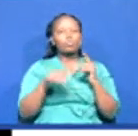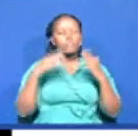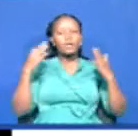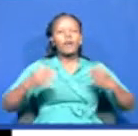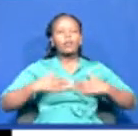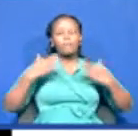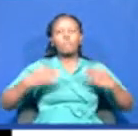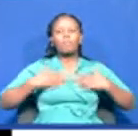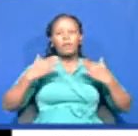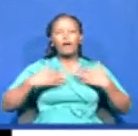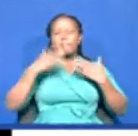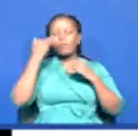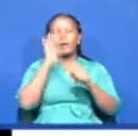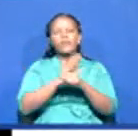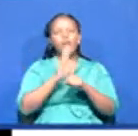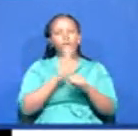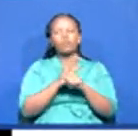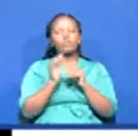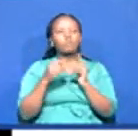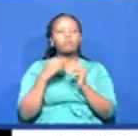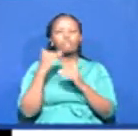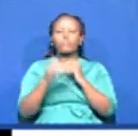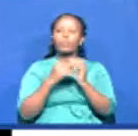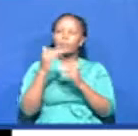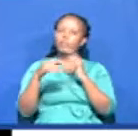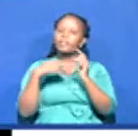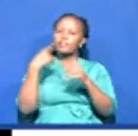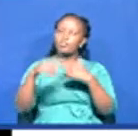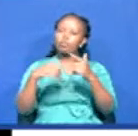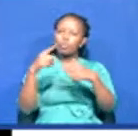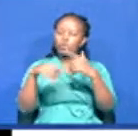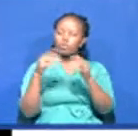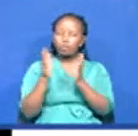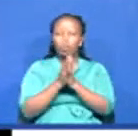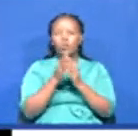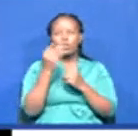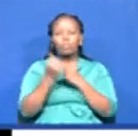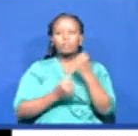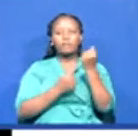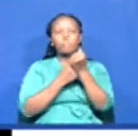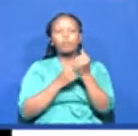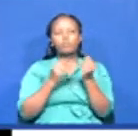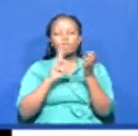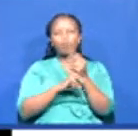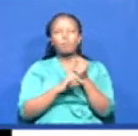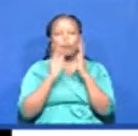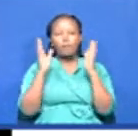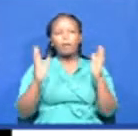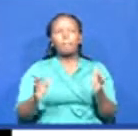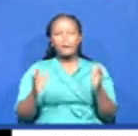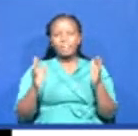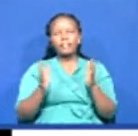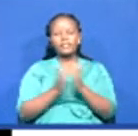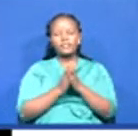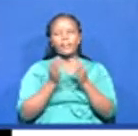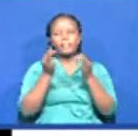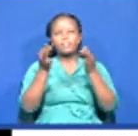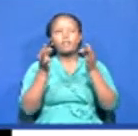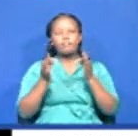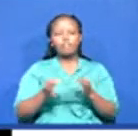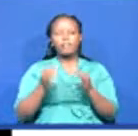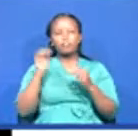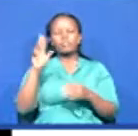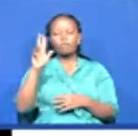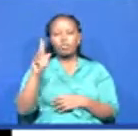is being made with this support from our partners and our financiers, the UK